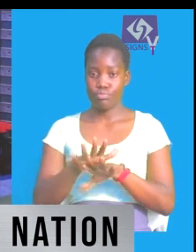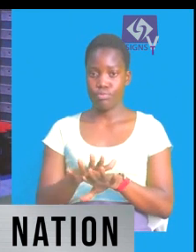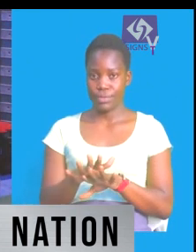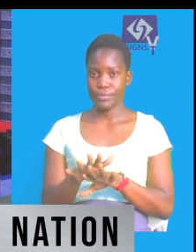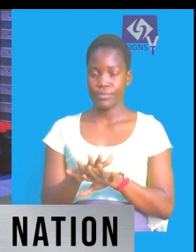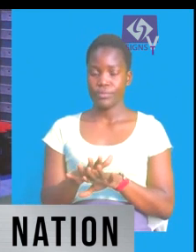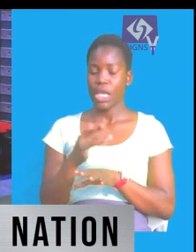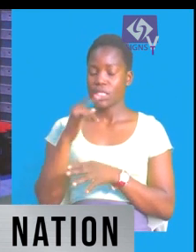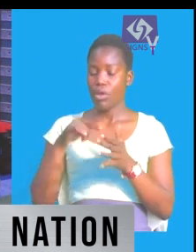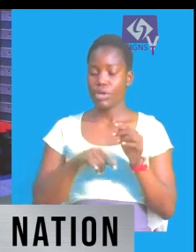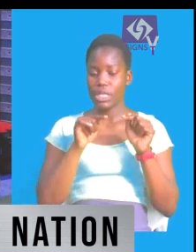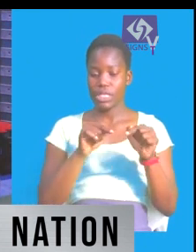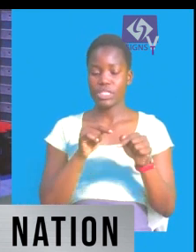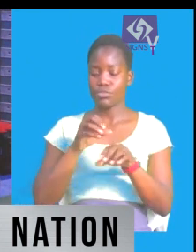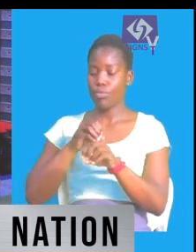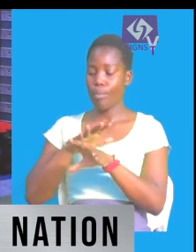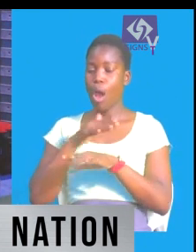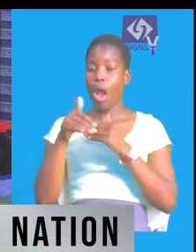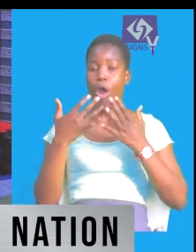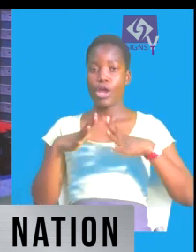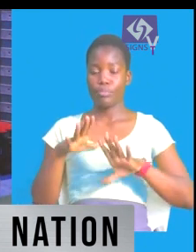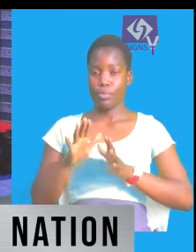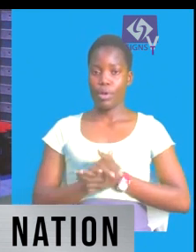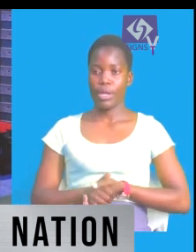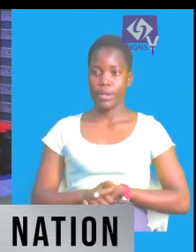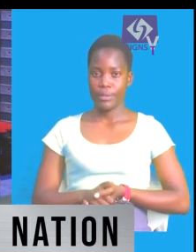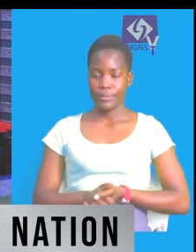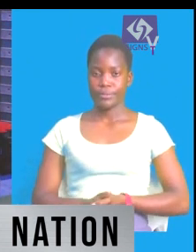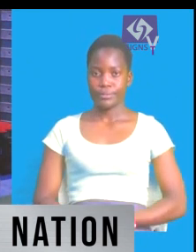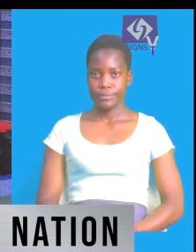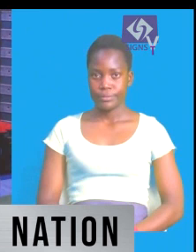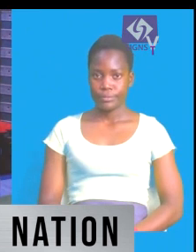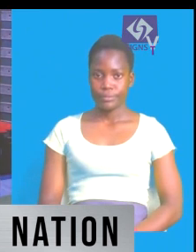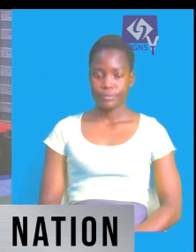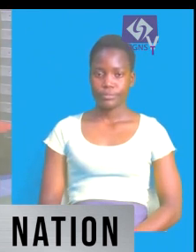approach. They're saying this is to reach the mwananchi down there.